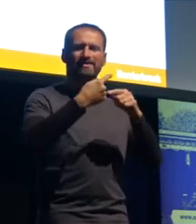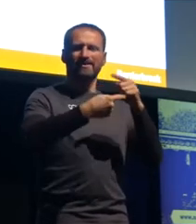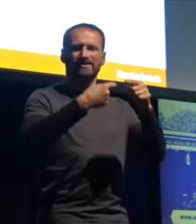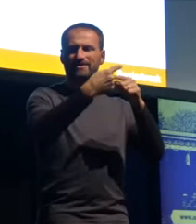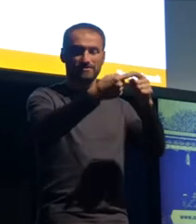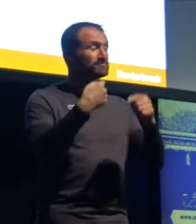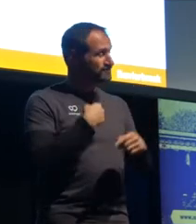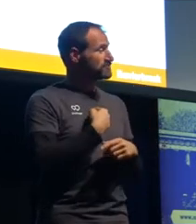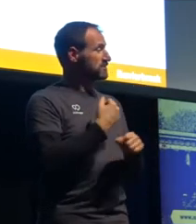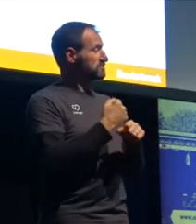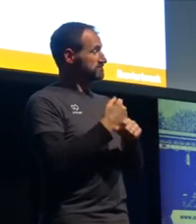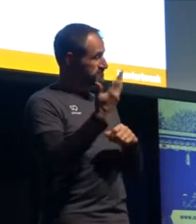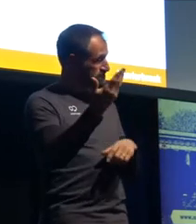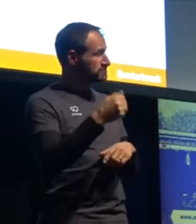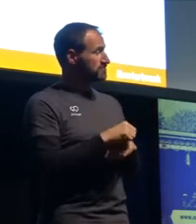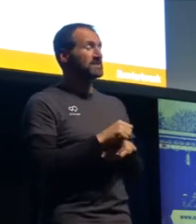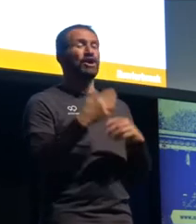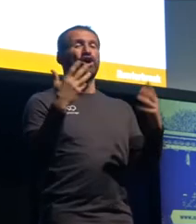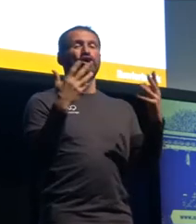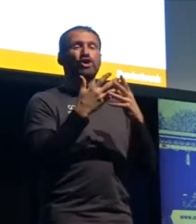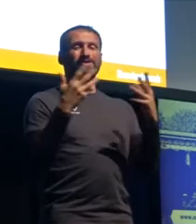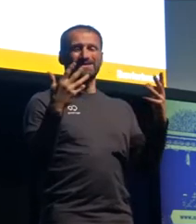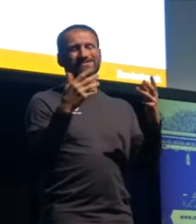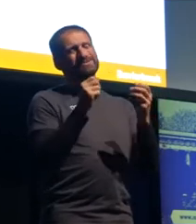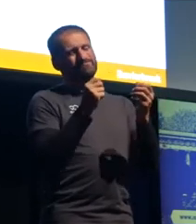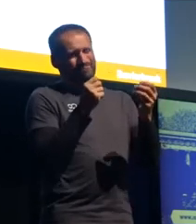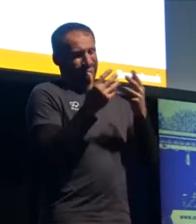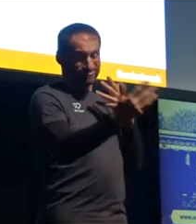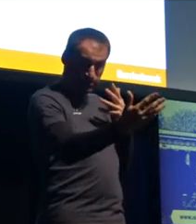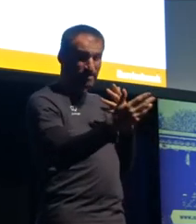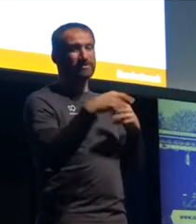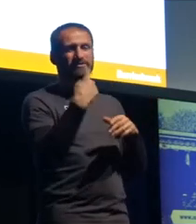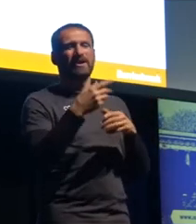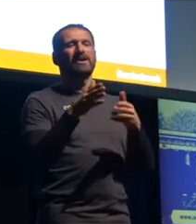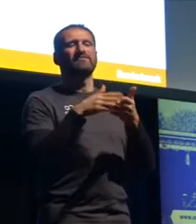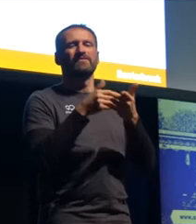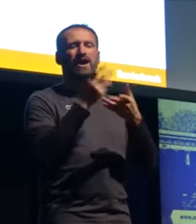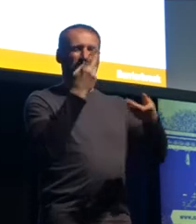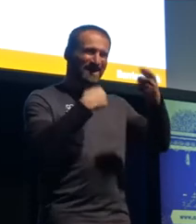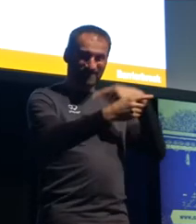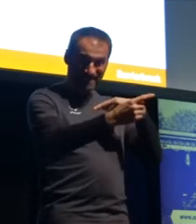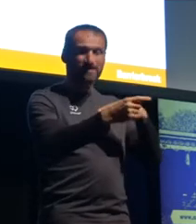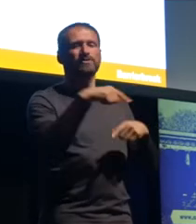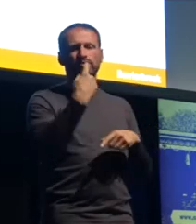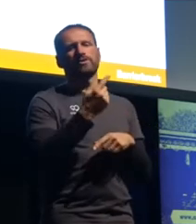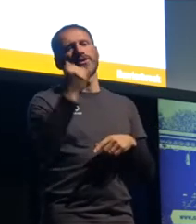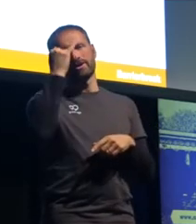I did. You know, I increased the contrast. I inverted the colors, and then it made it grayscale, which worked perfectly for